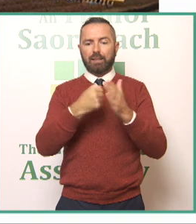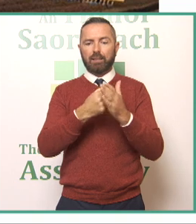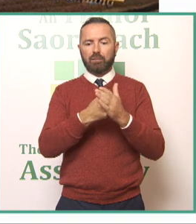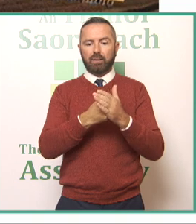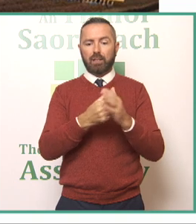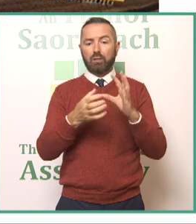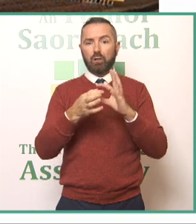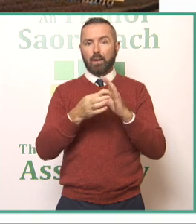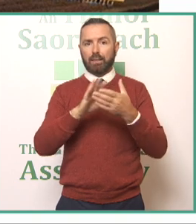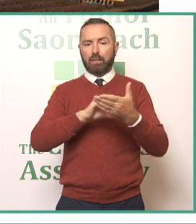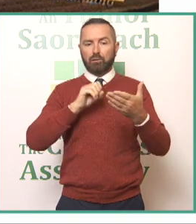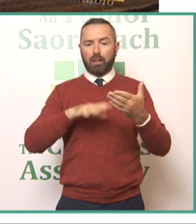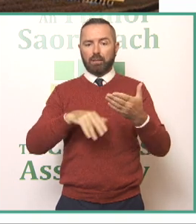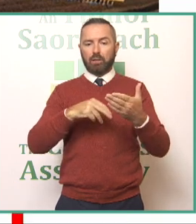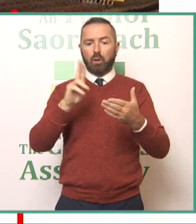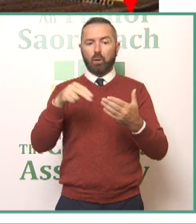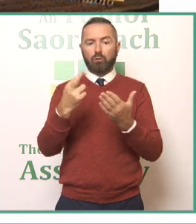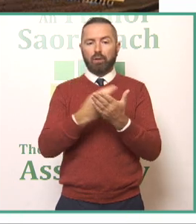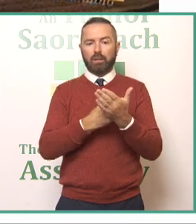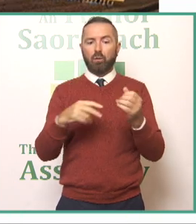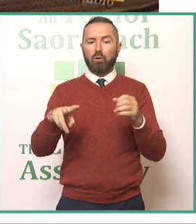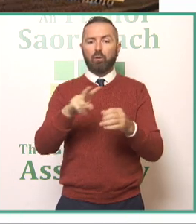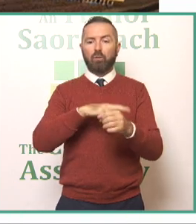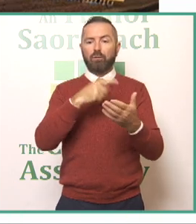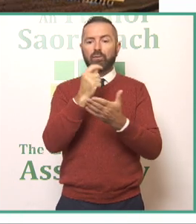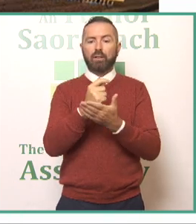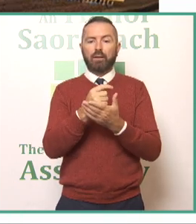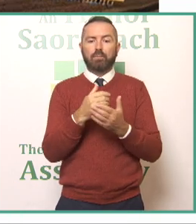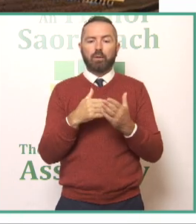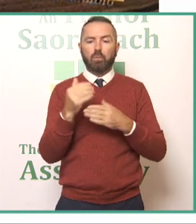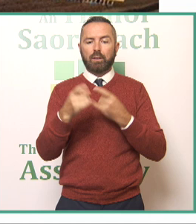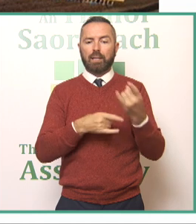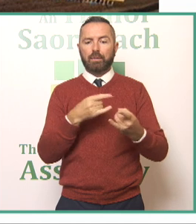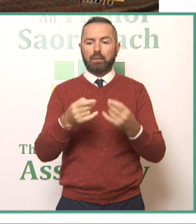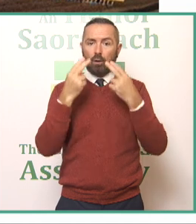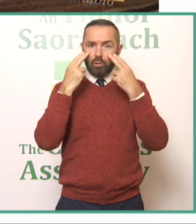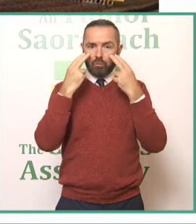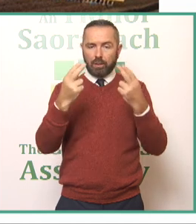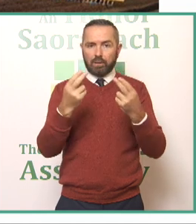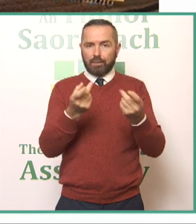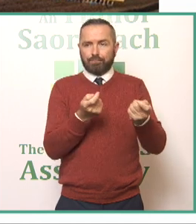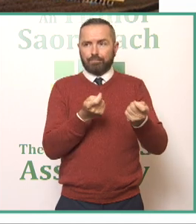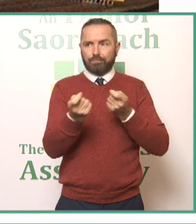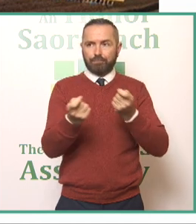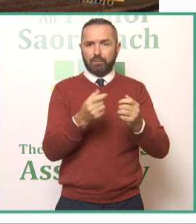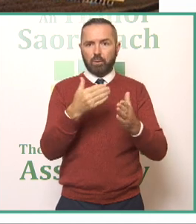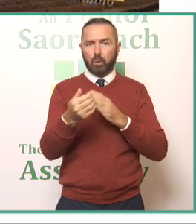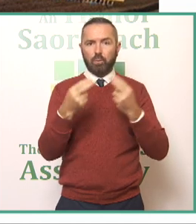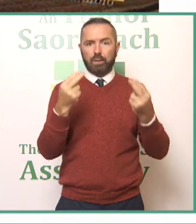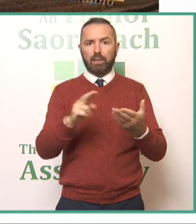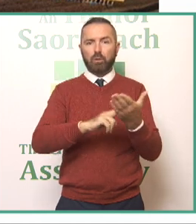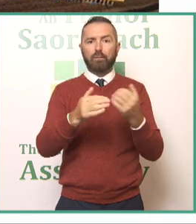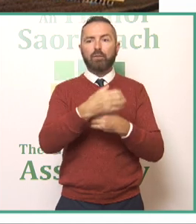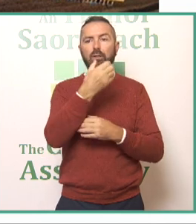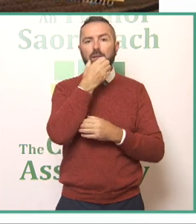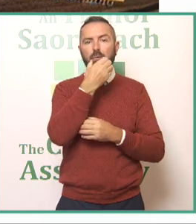as well, largely unregulated. And over time, originally our drive was we need to heat our homes,